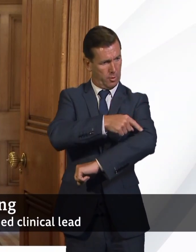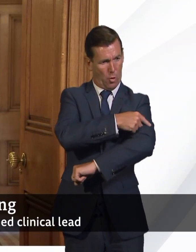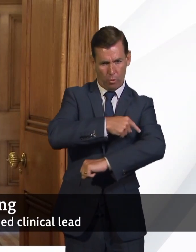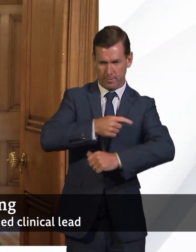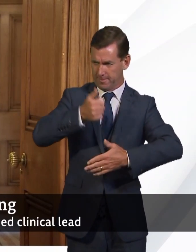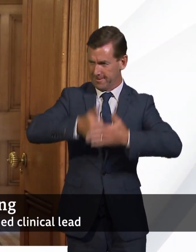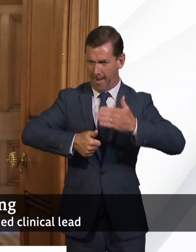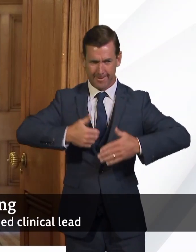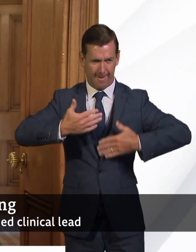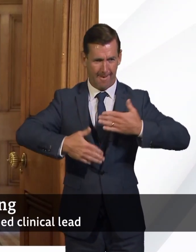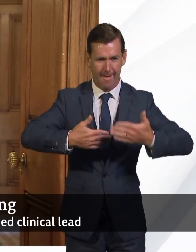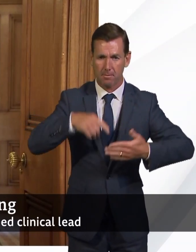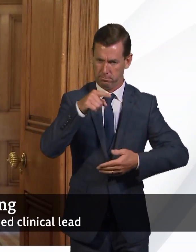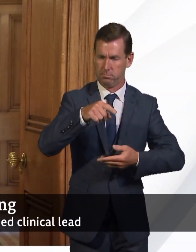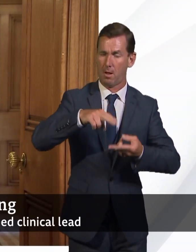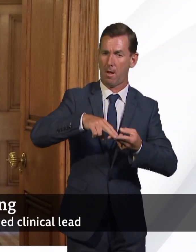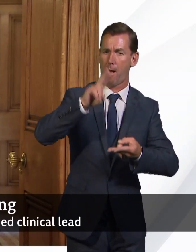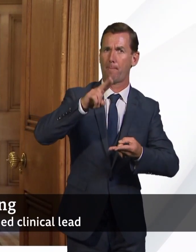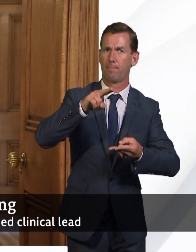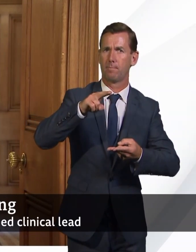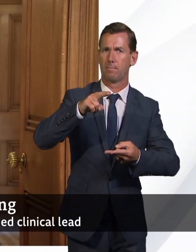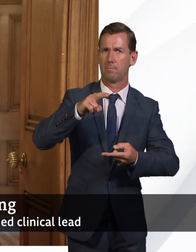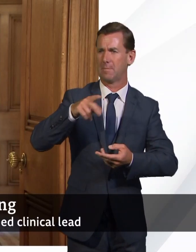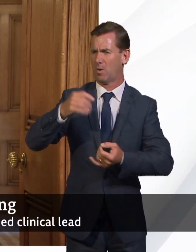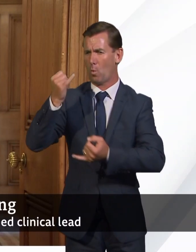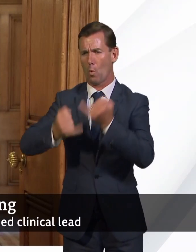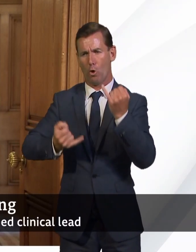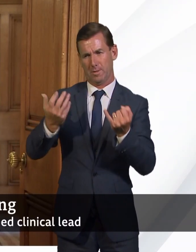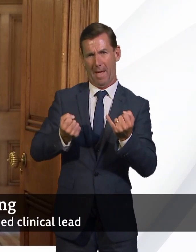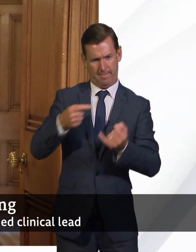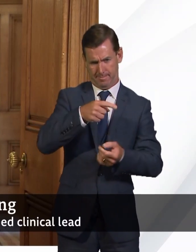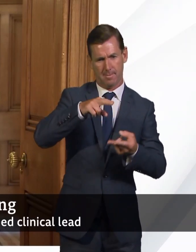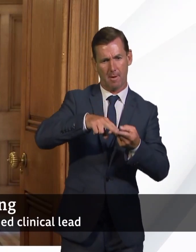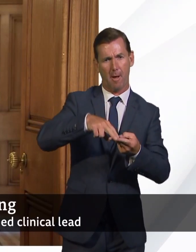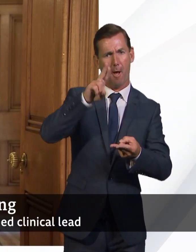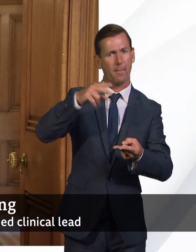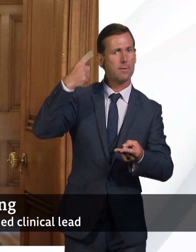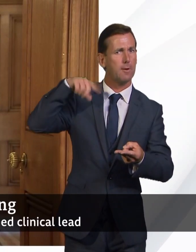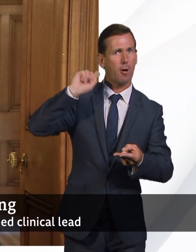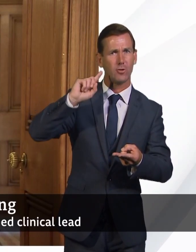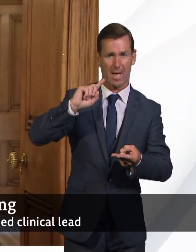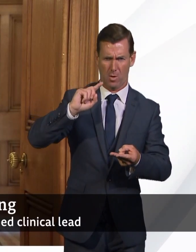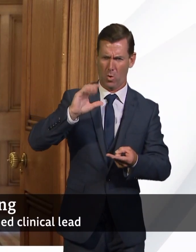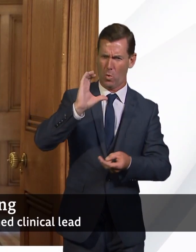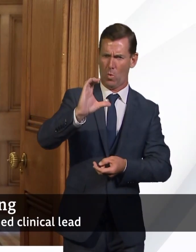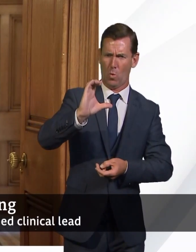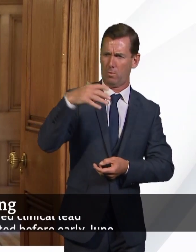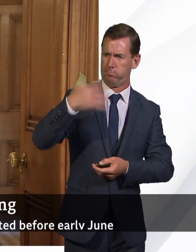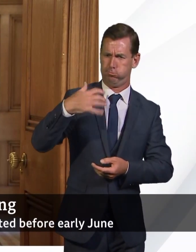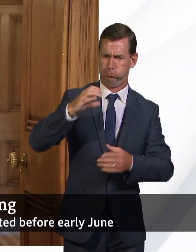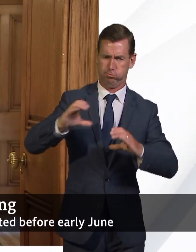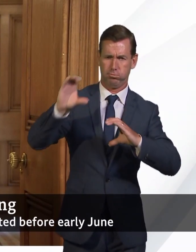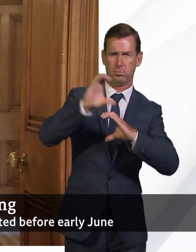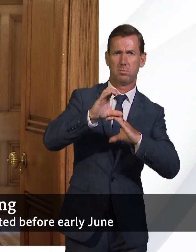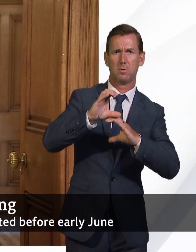they're starting their career, and the lowest paid nurses who got a pay rise very significant